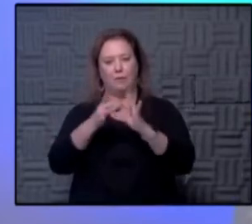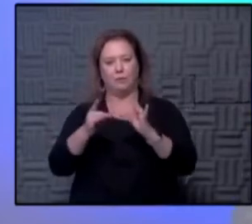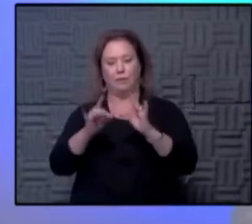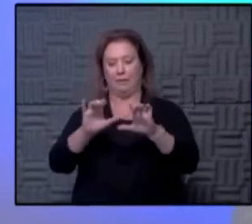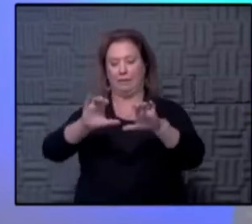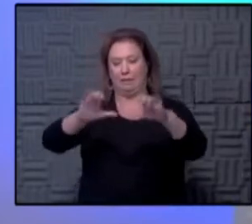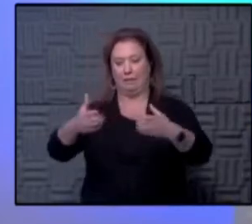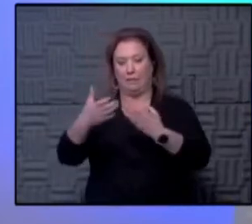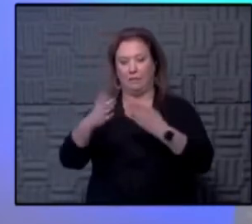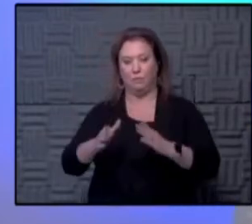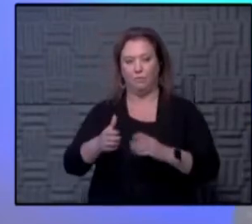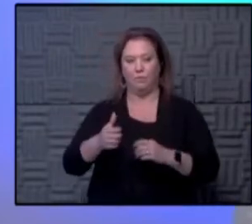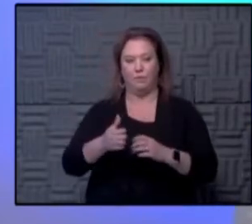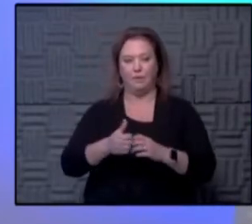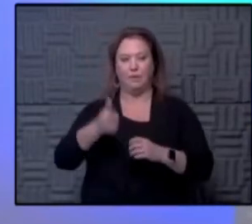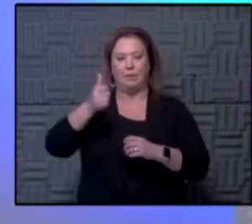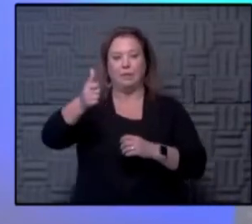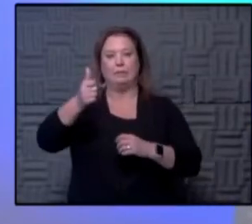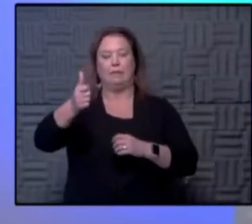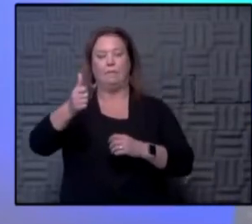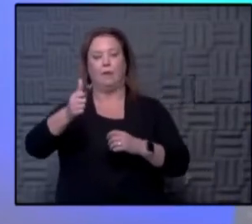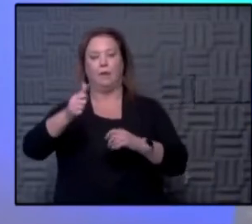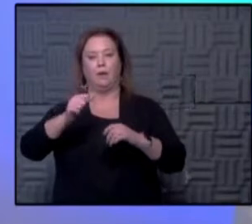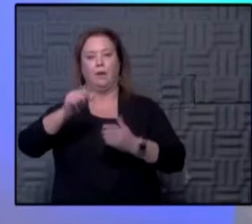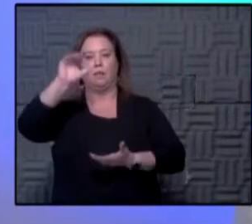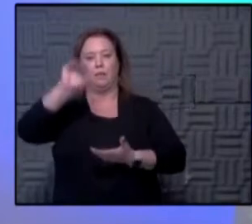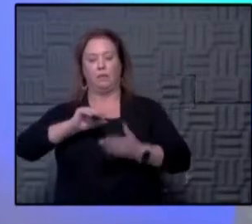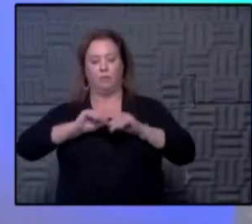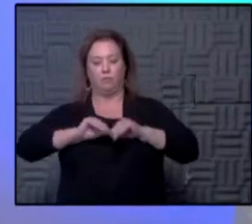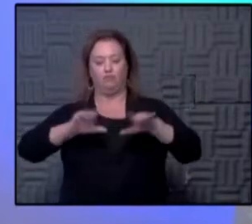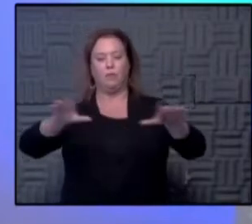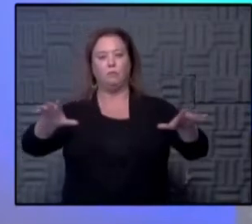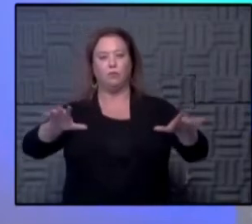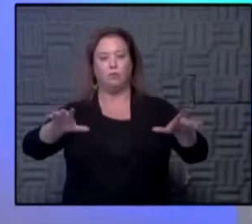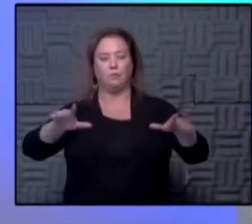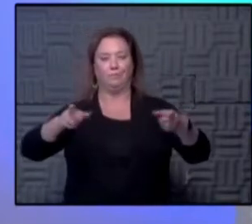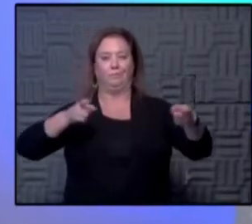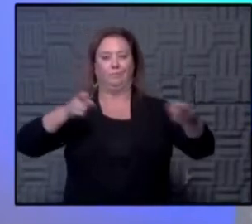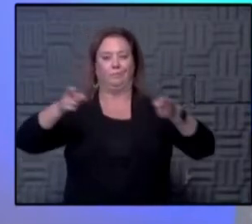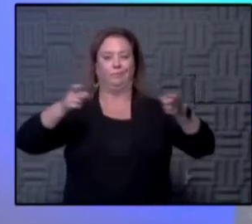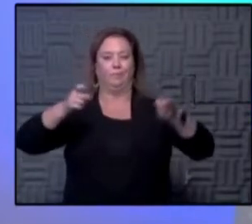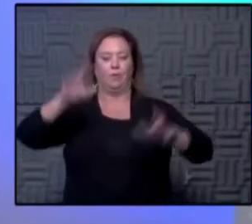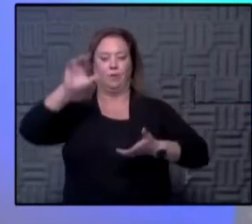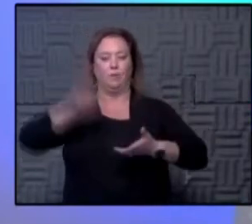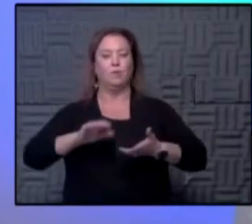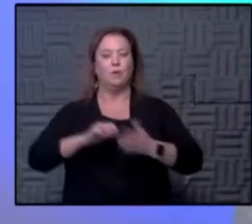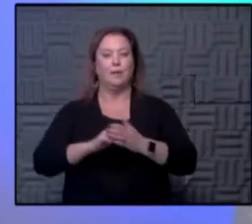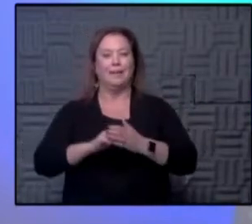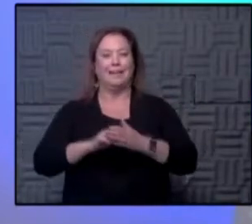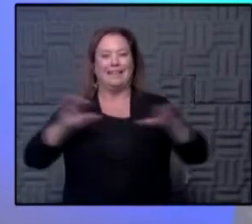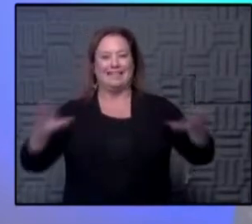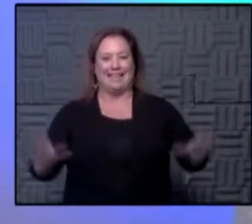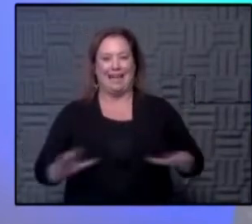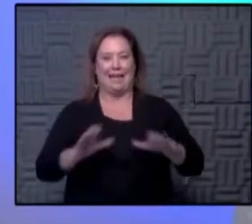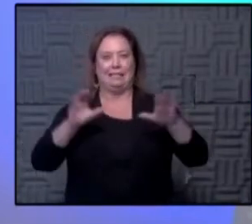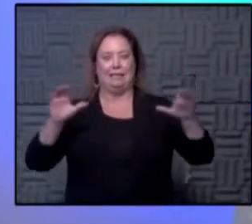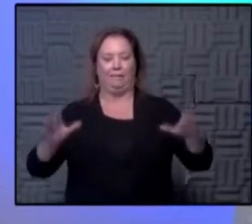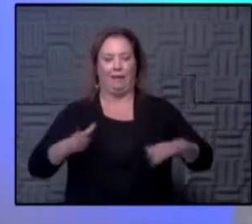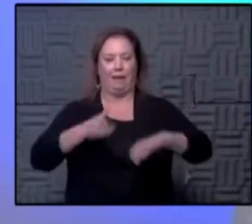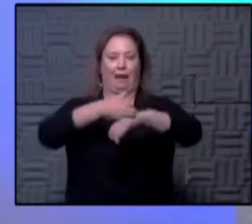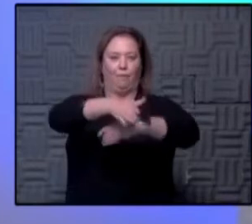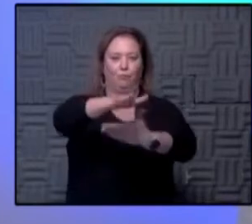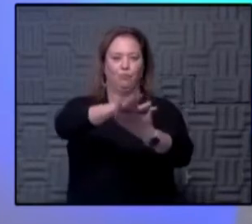the classroom itself, the risk of transmission has been mitigated to a pretty significant degree. It's the activities